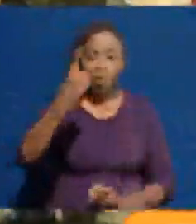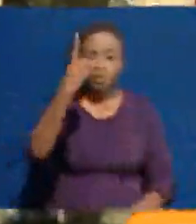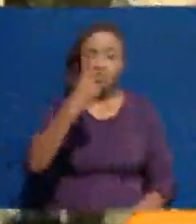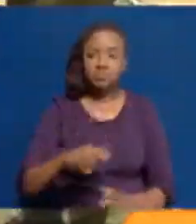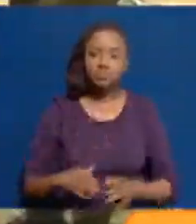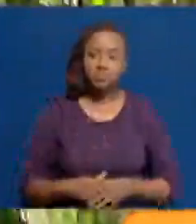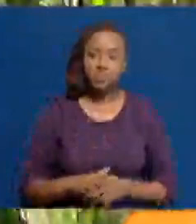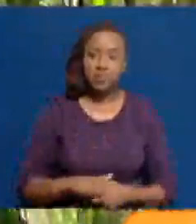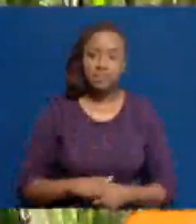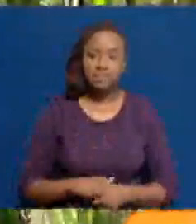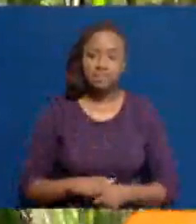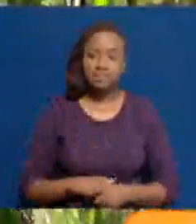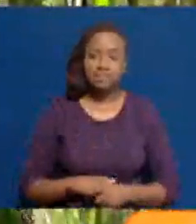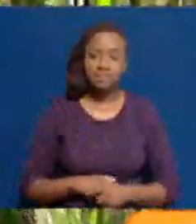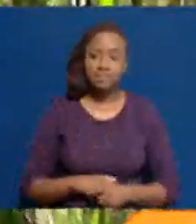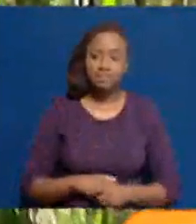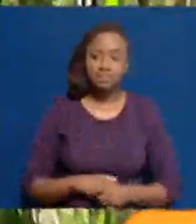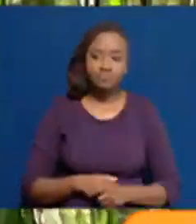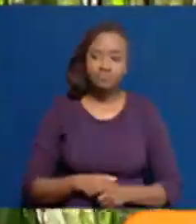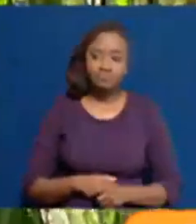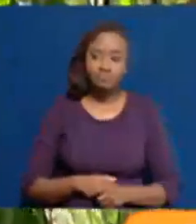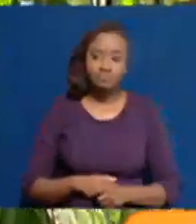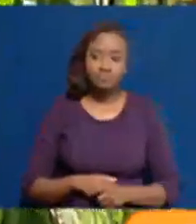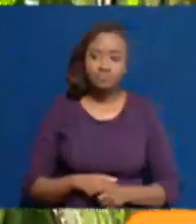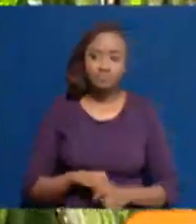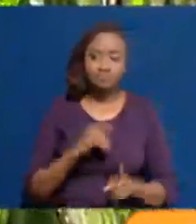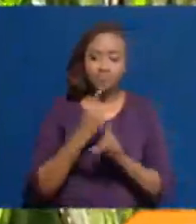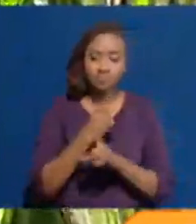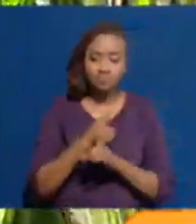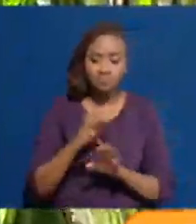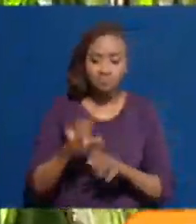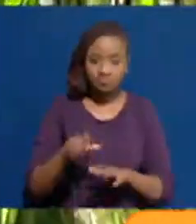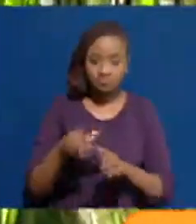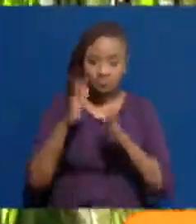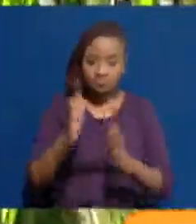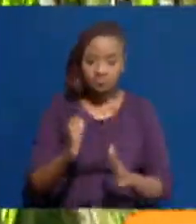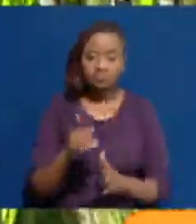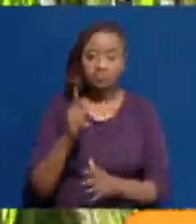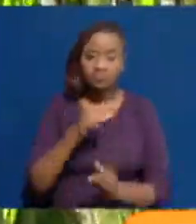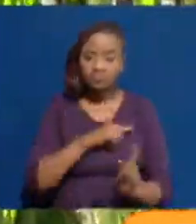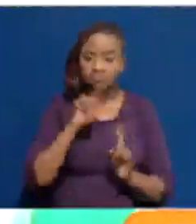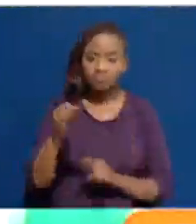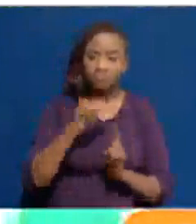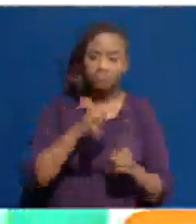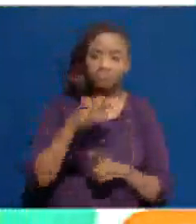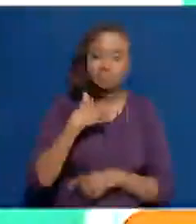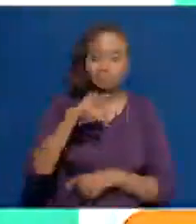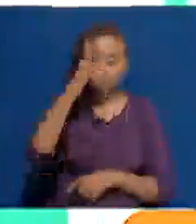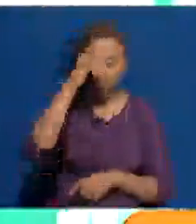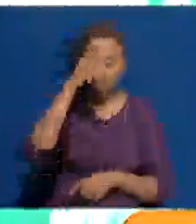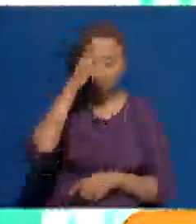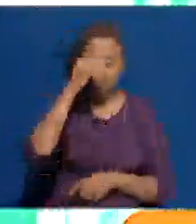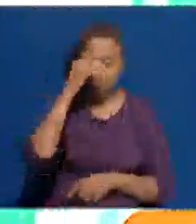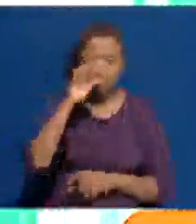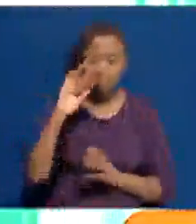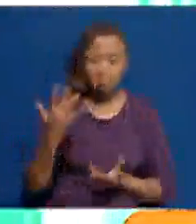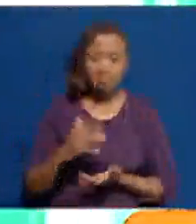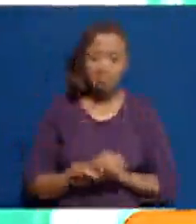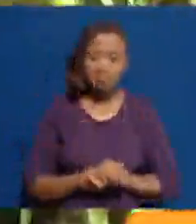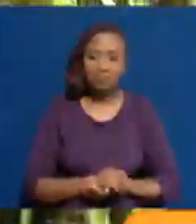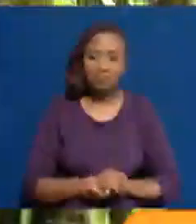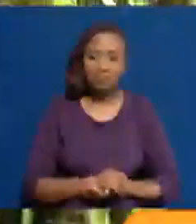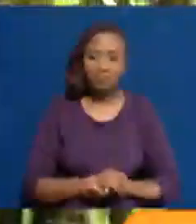So promising is the venture that farmers from various parts of the country make visits here to learn best farming